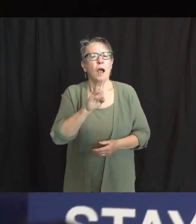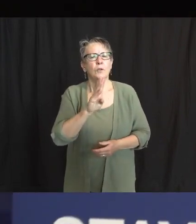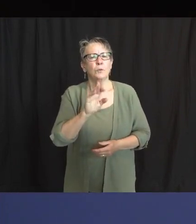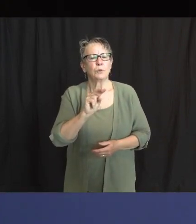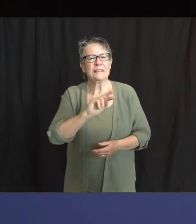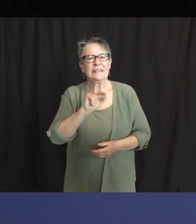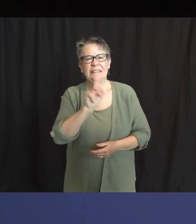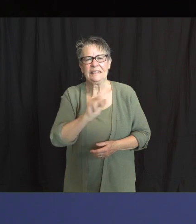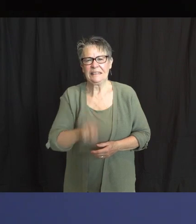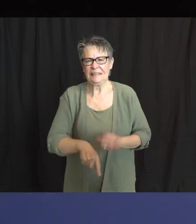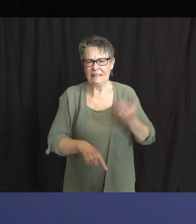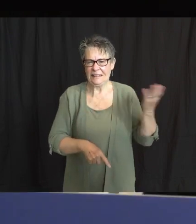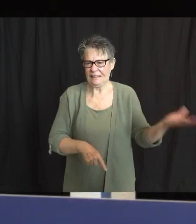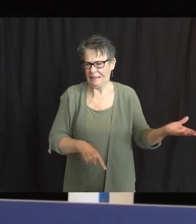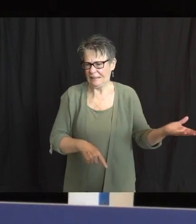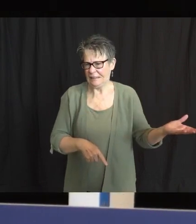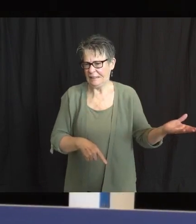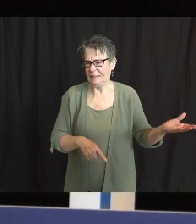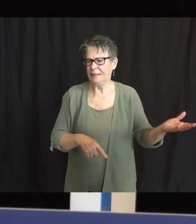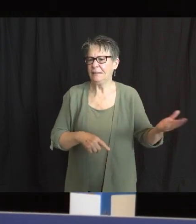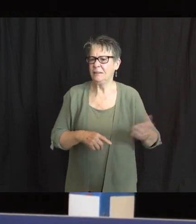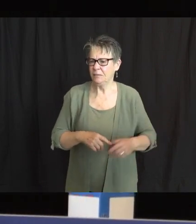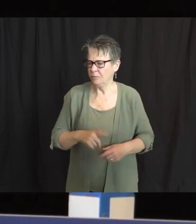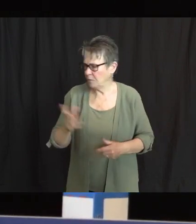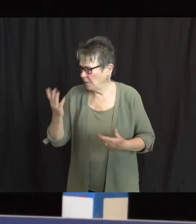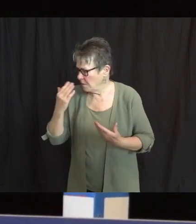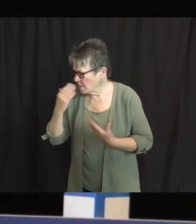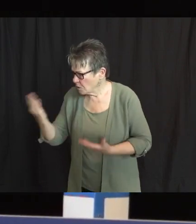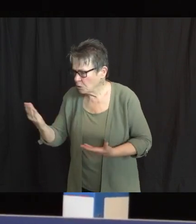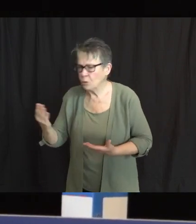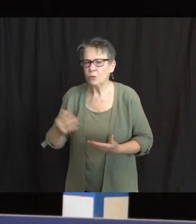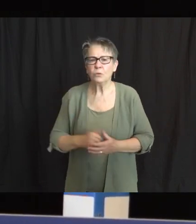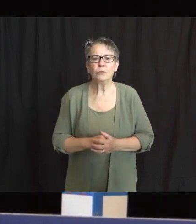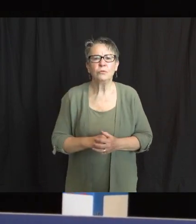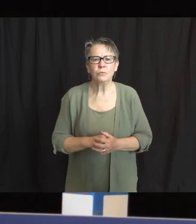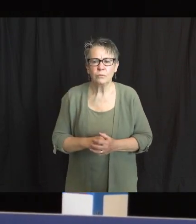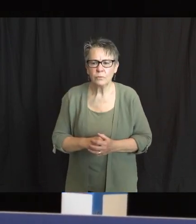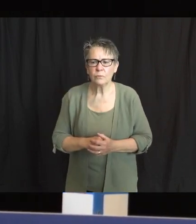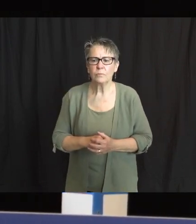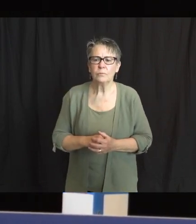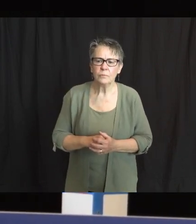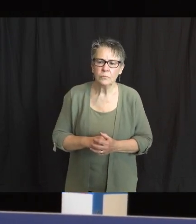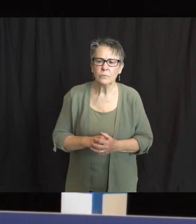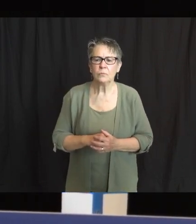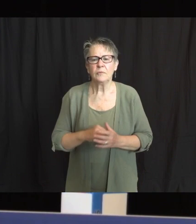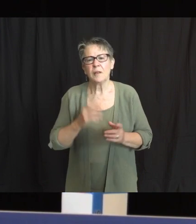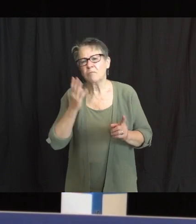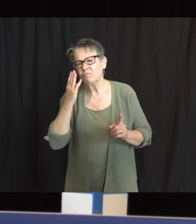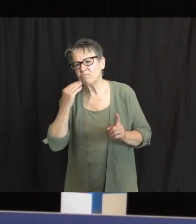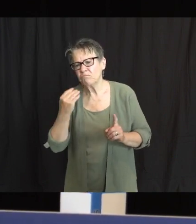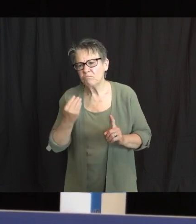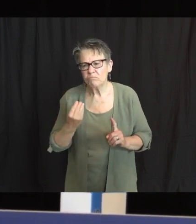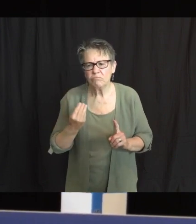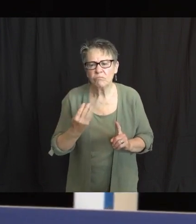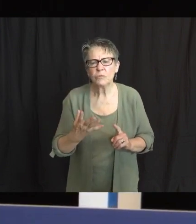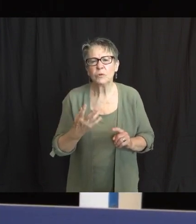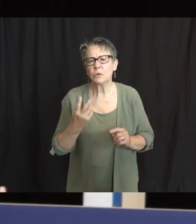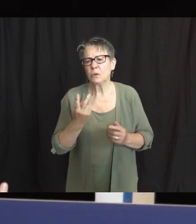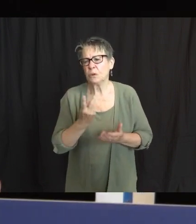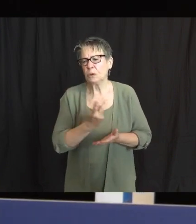again to respond to this historic event. 2.5 weeks ago, the Food and Drug Administration granted